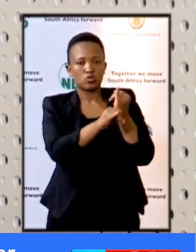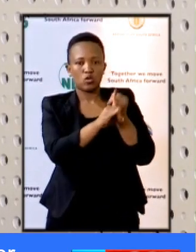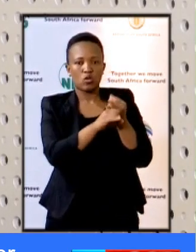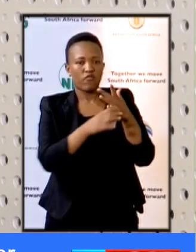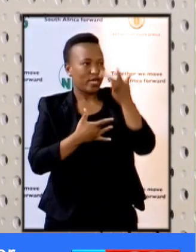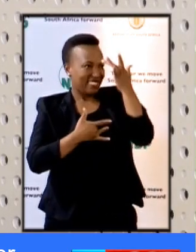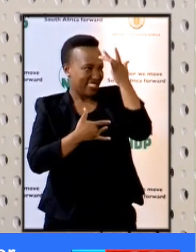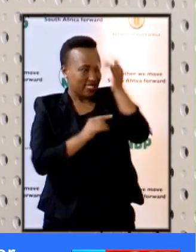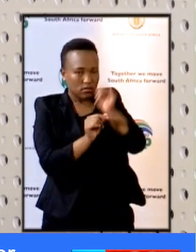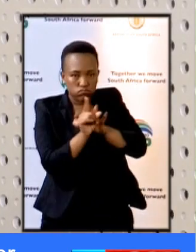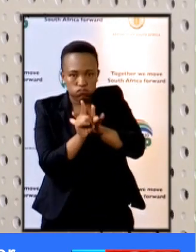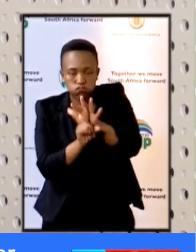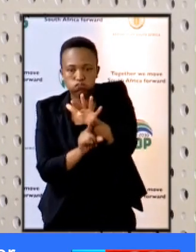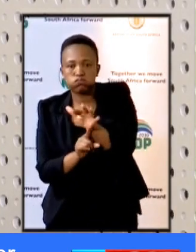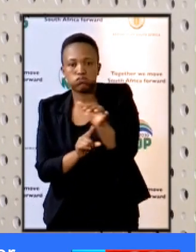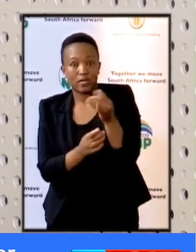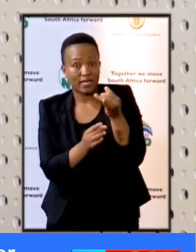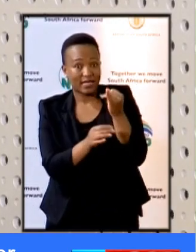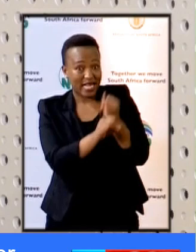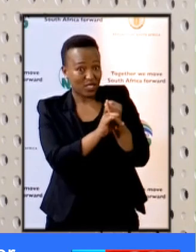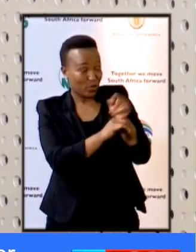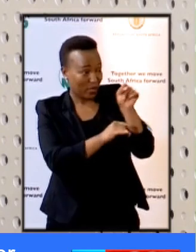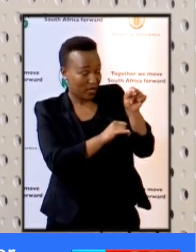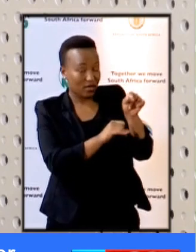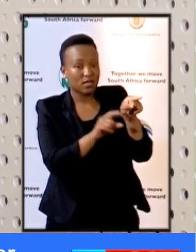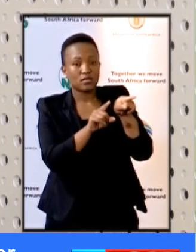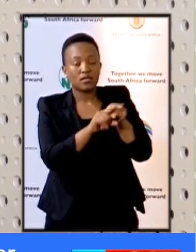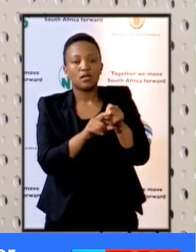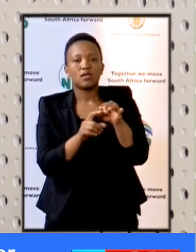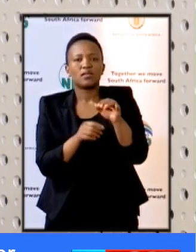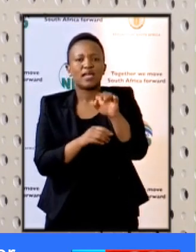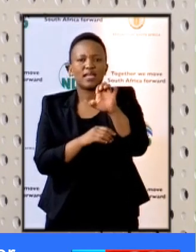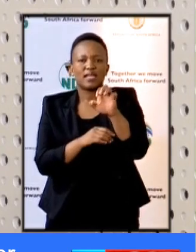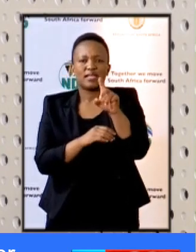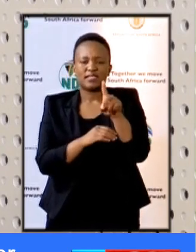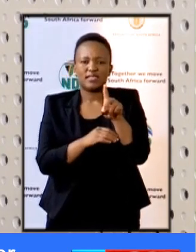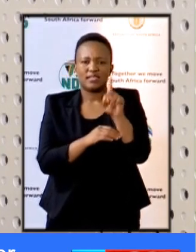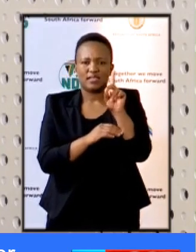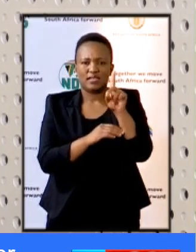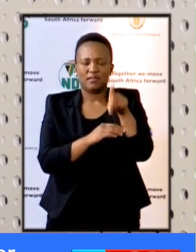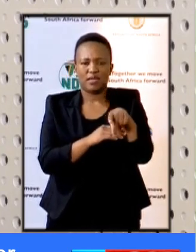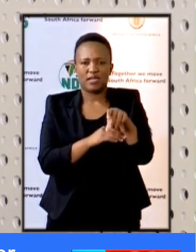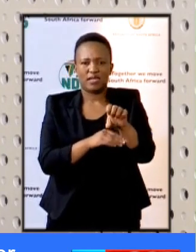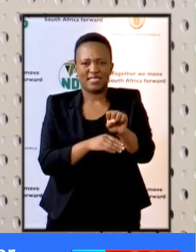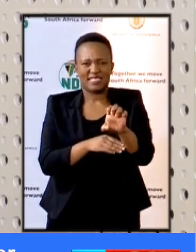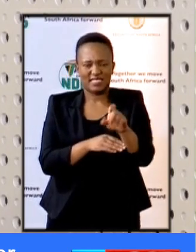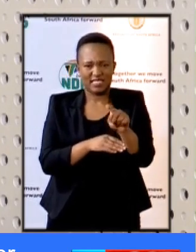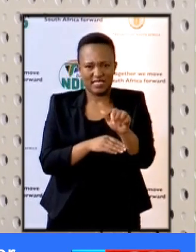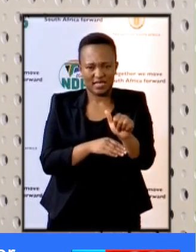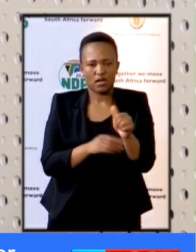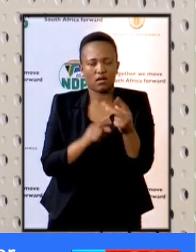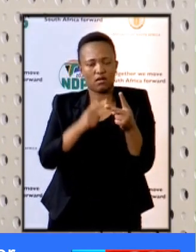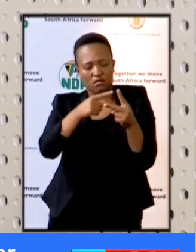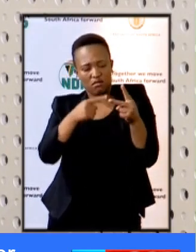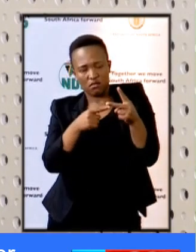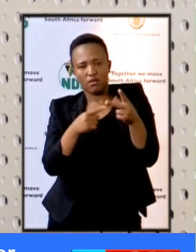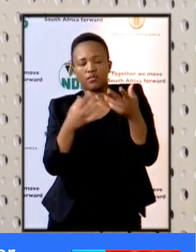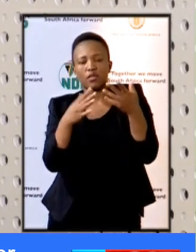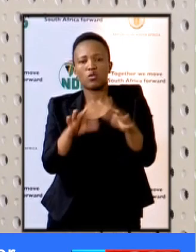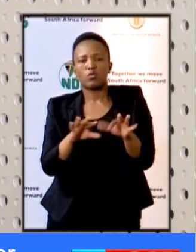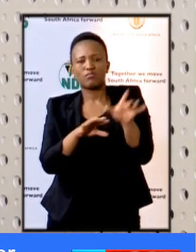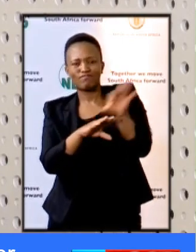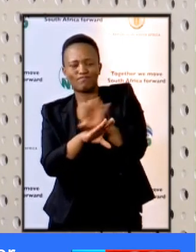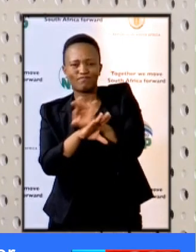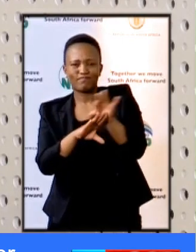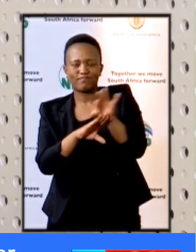as well as the Health and Welfare and the ETDP CETAs. We are developing a concrete plan on the